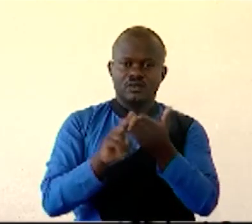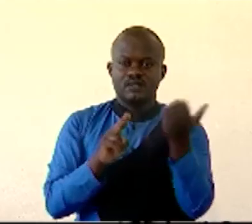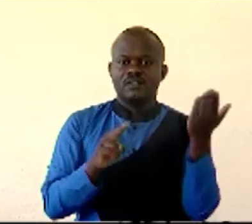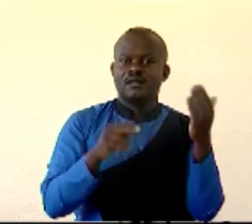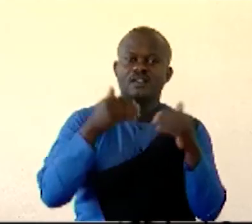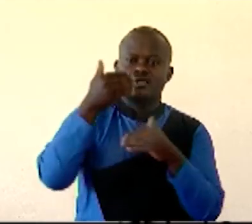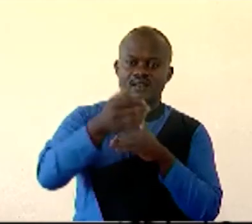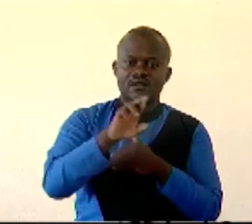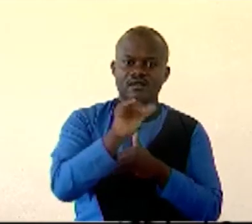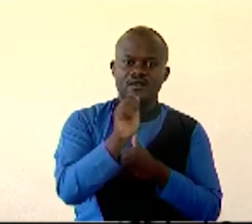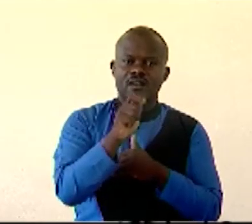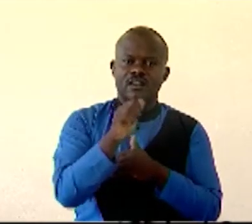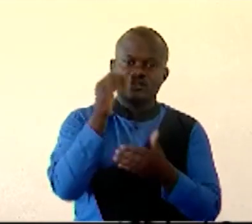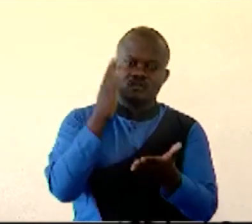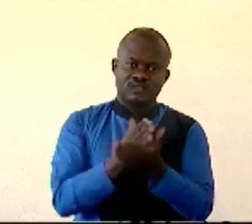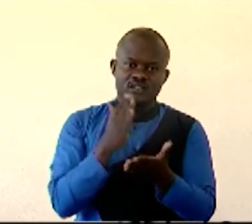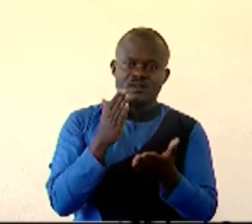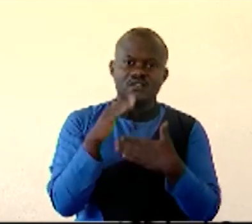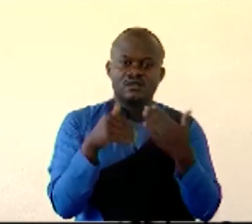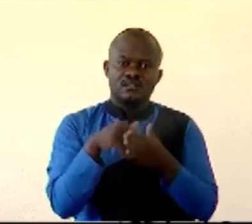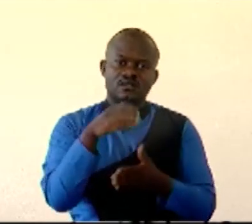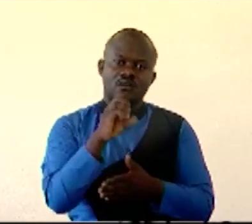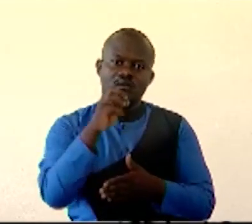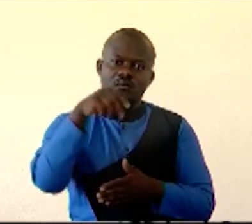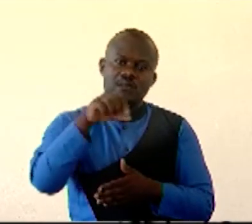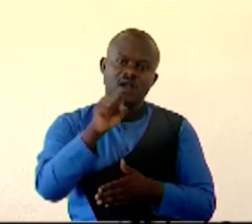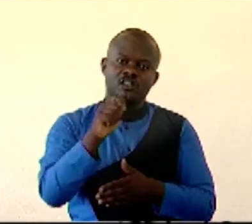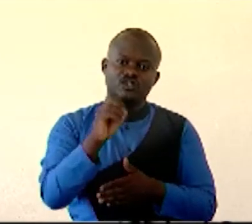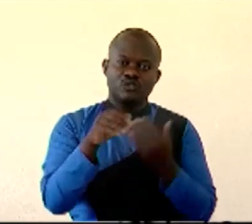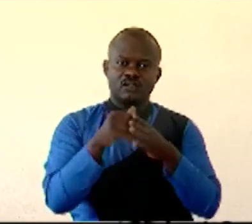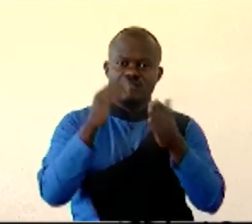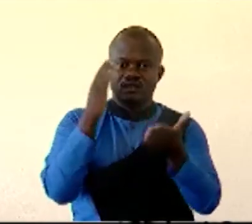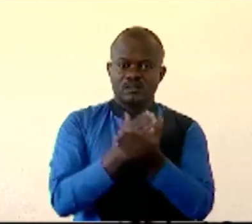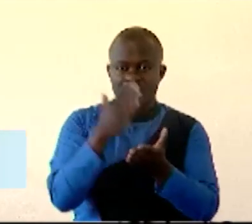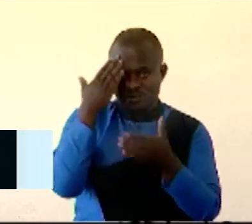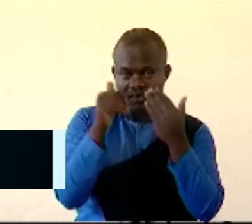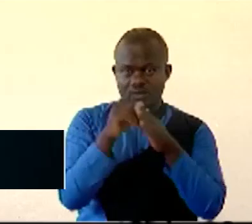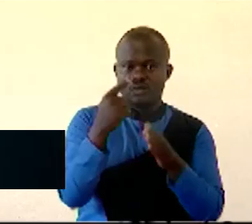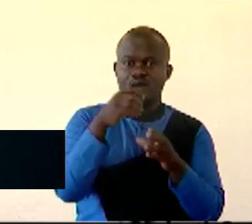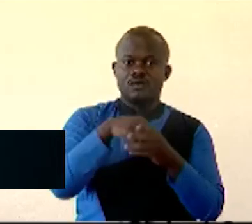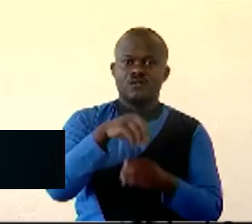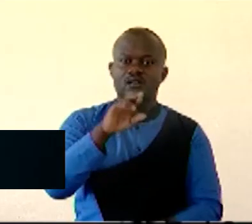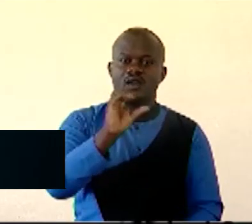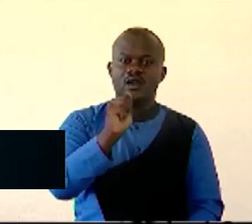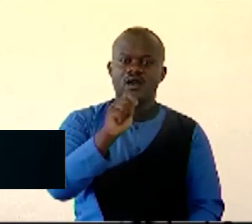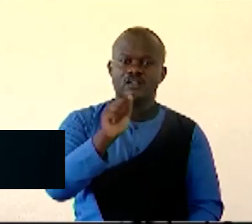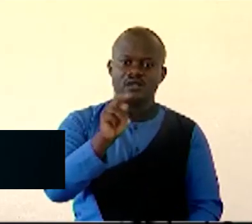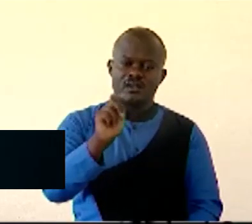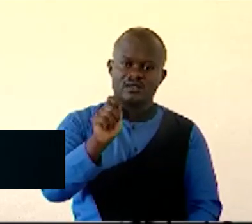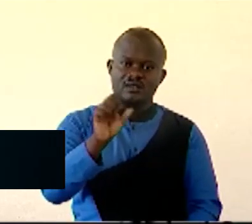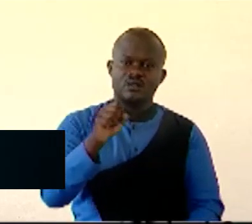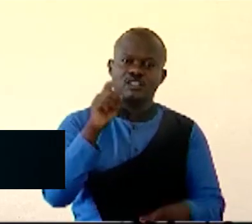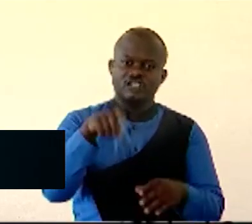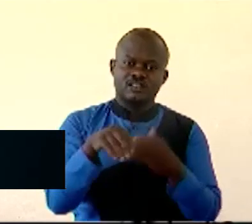the reaction stops. The combustion reaction stops because one of the reactants which is